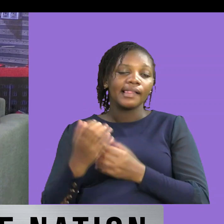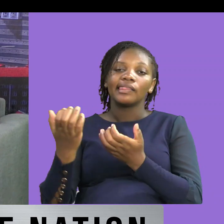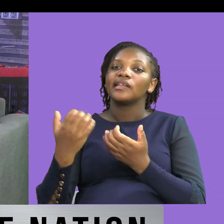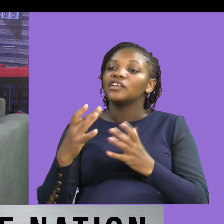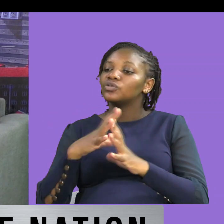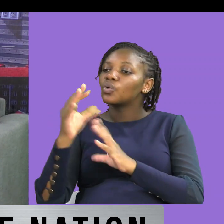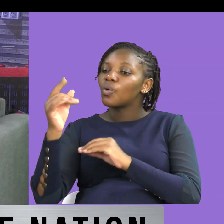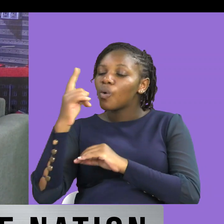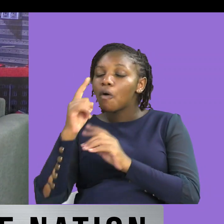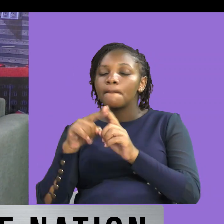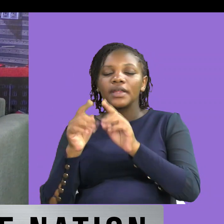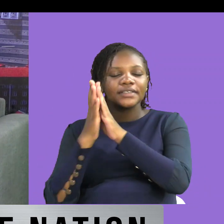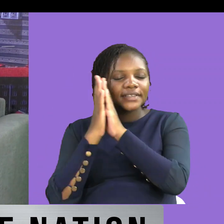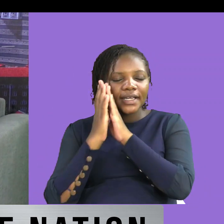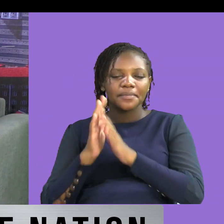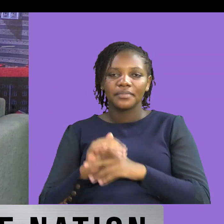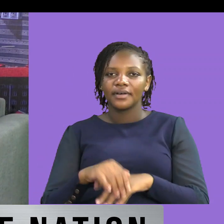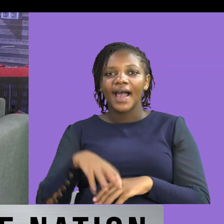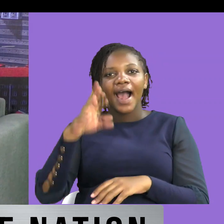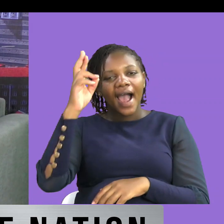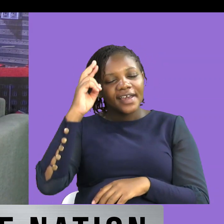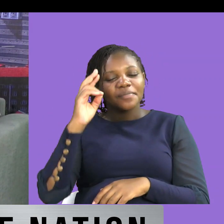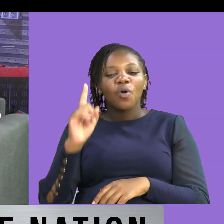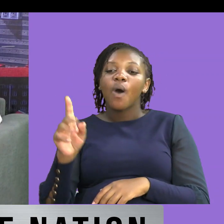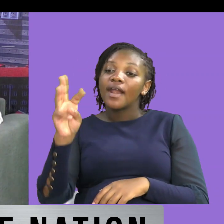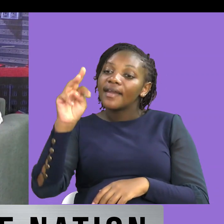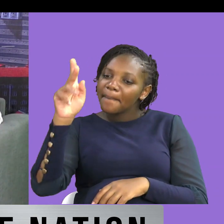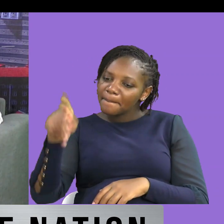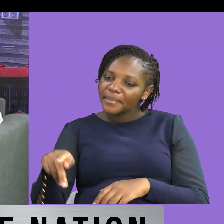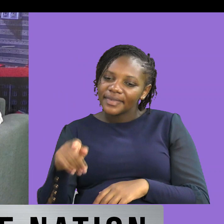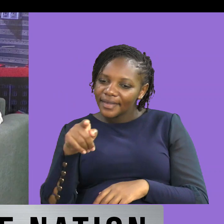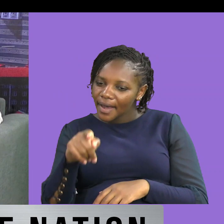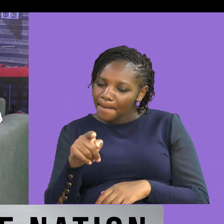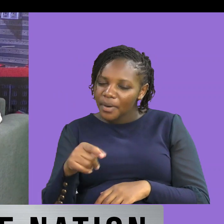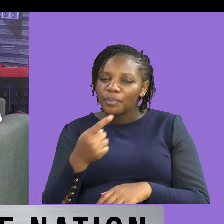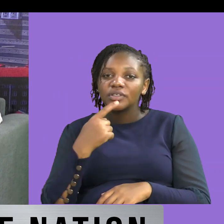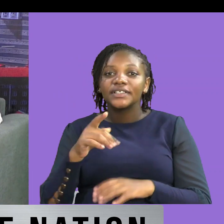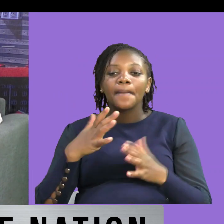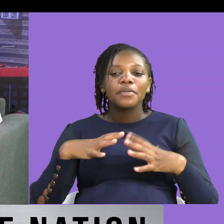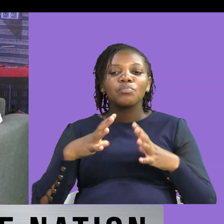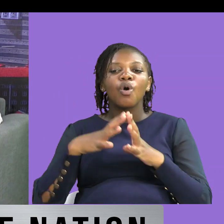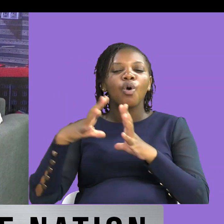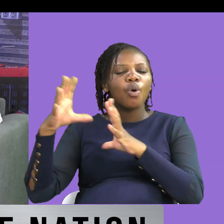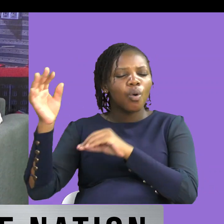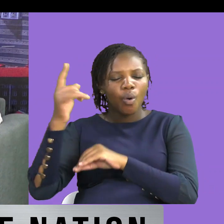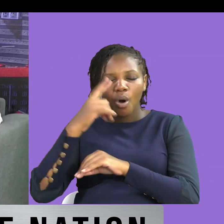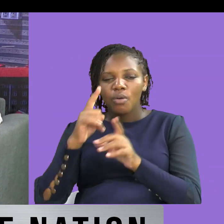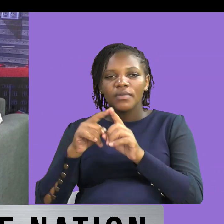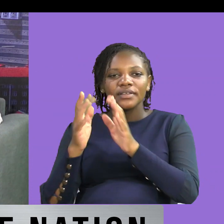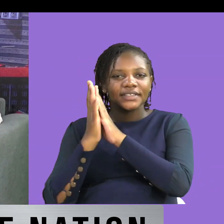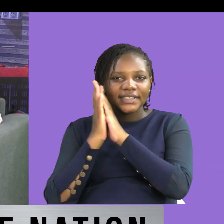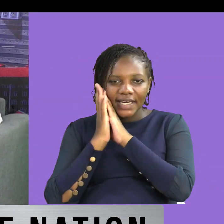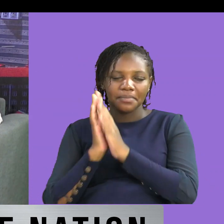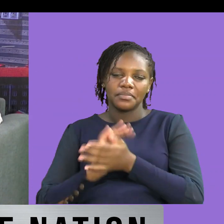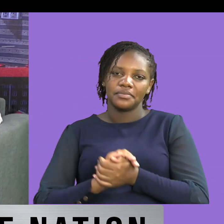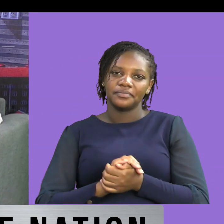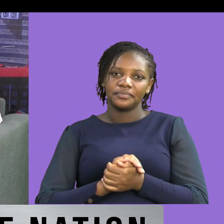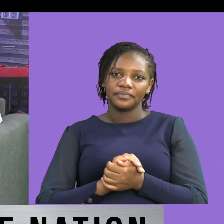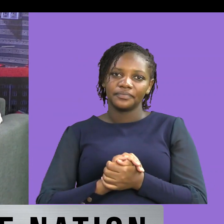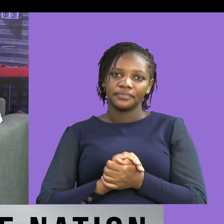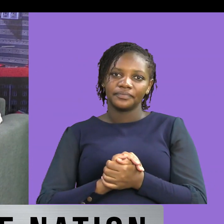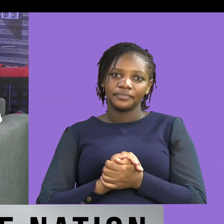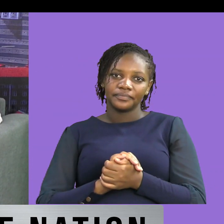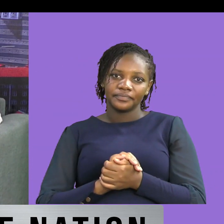sleep. One member of parliament in this 13th parliament, Jonah. So I'm not speaking. It means he's one of the others who's working.